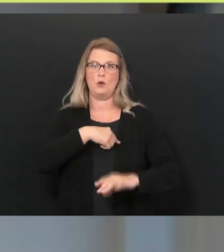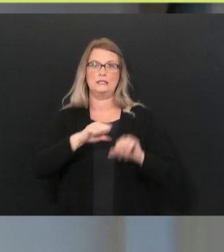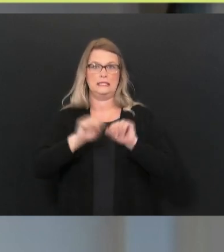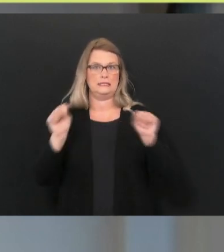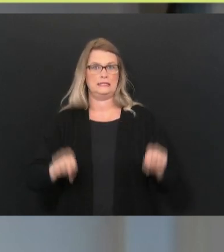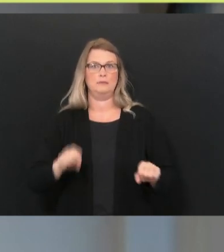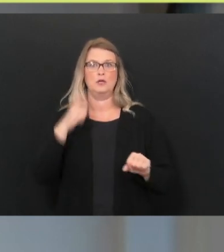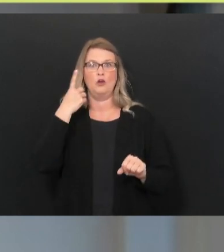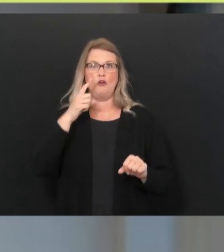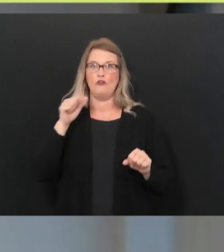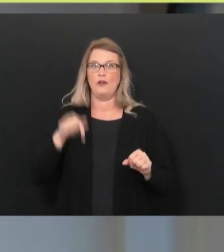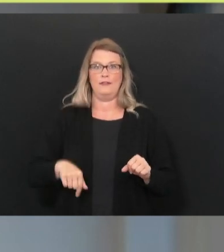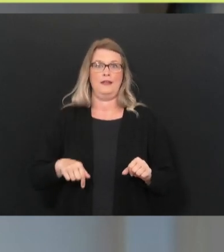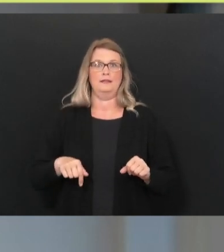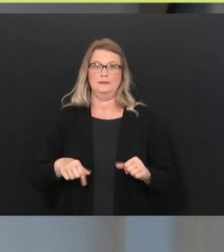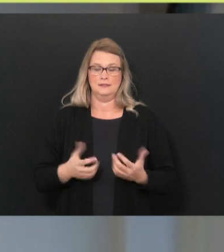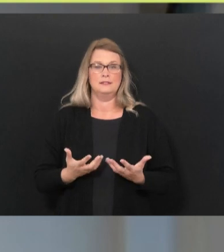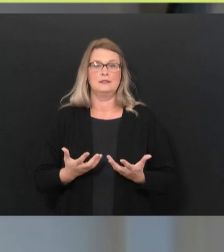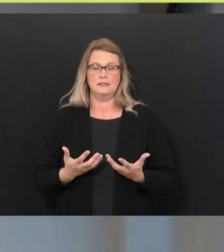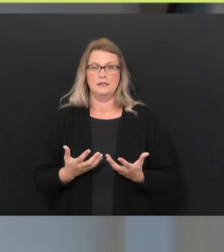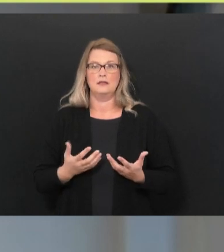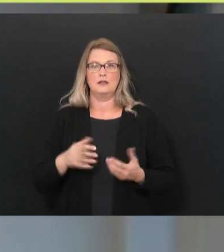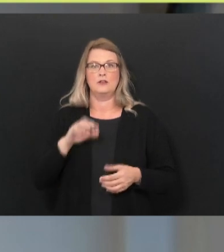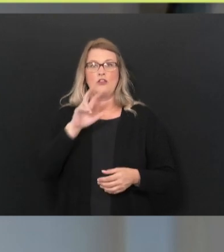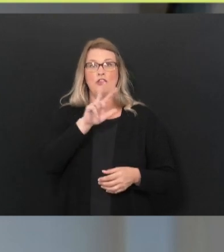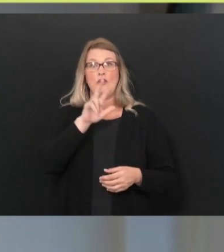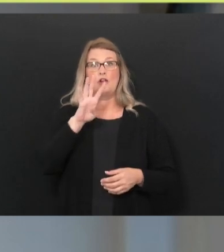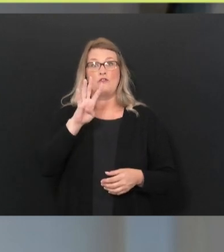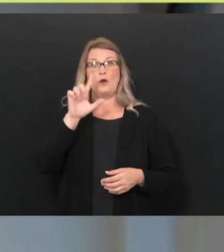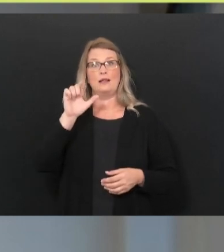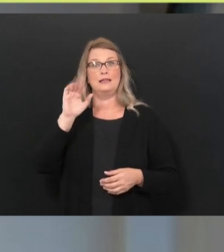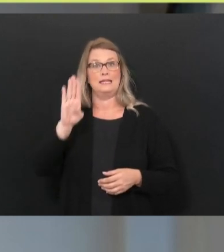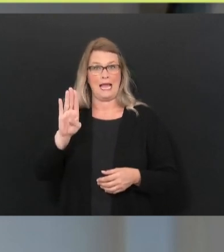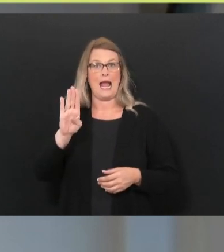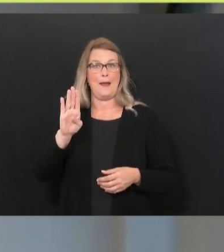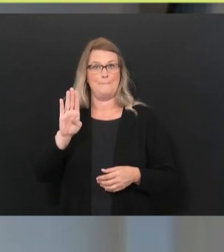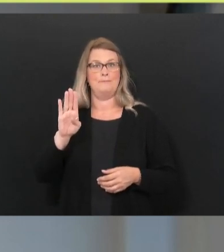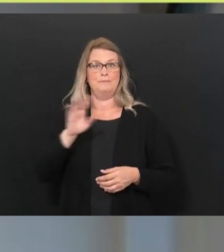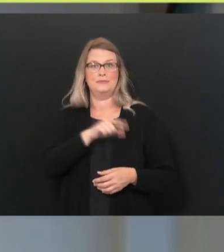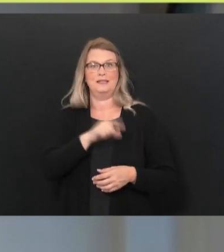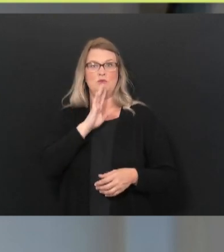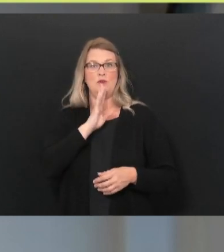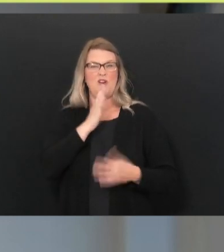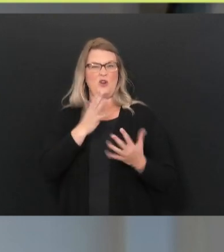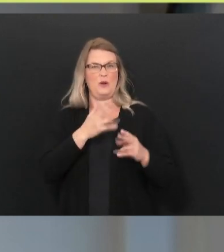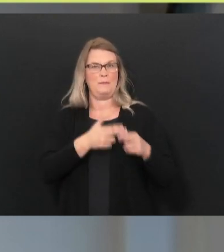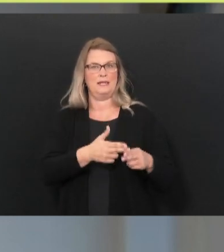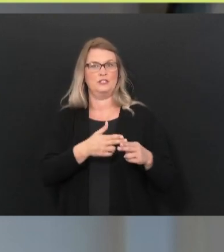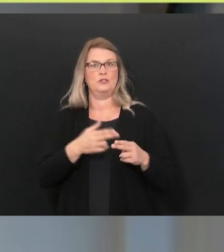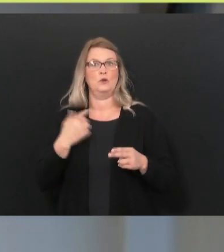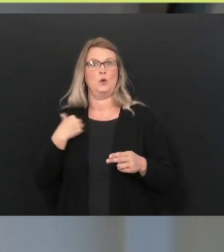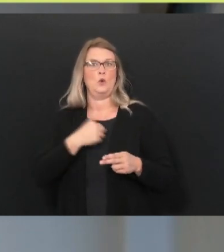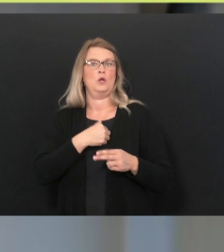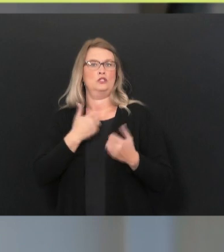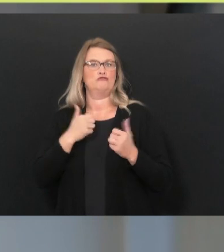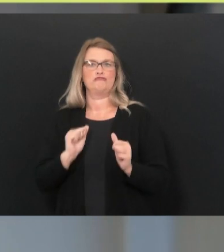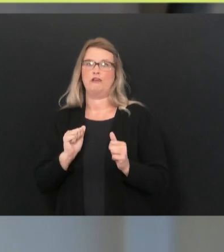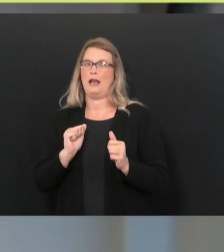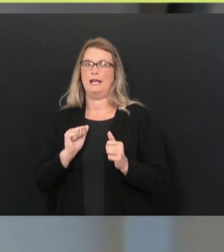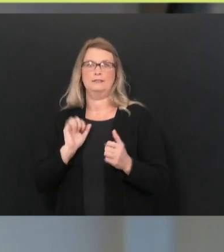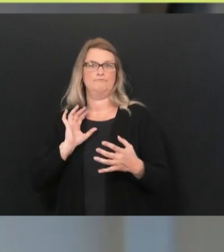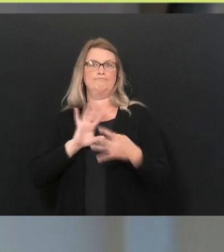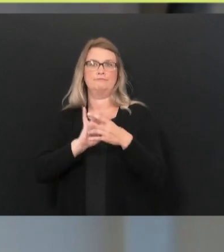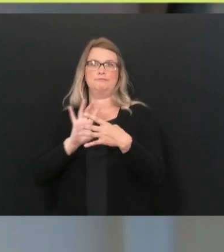COVID-19 and longer term. So of the 34 laboratories that the Secretary mentioned that we are working to really get on board in the